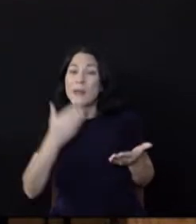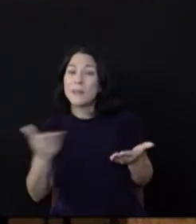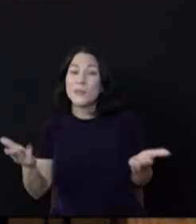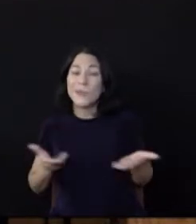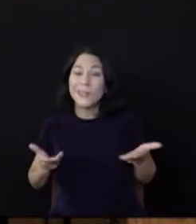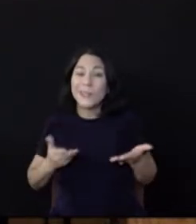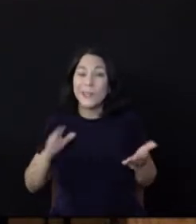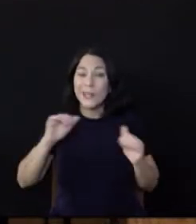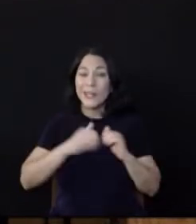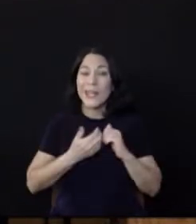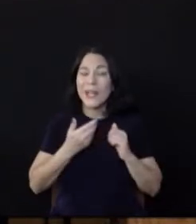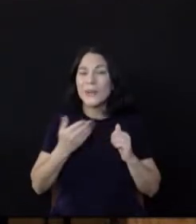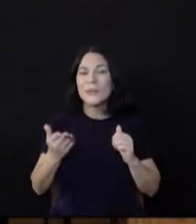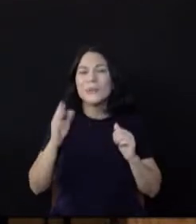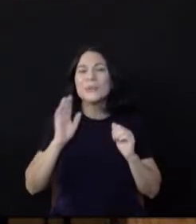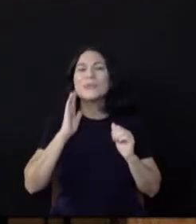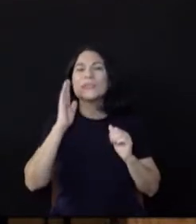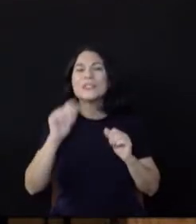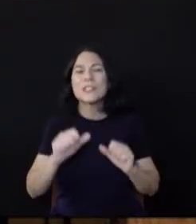you shall live.